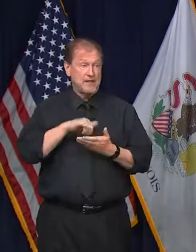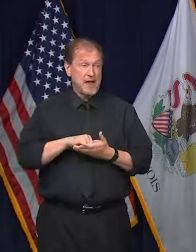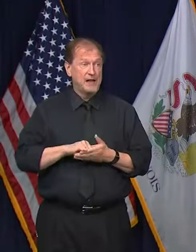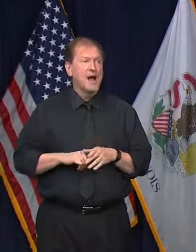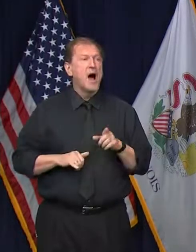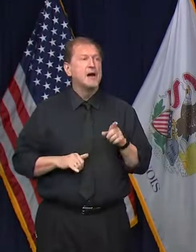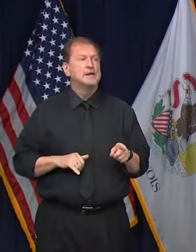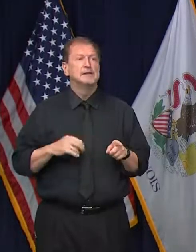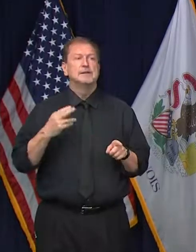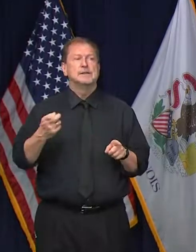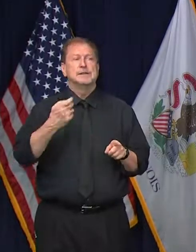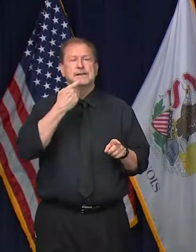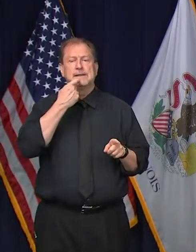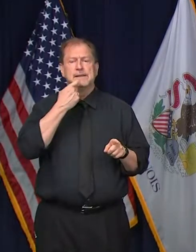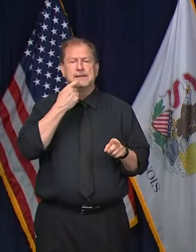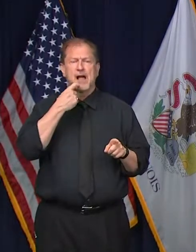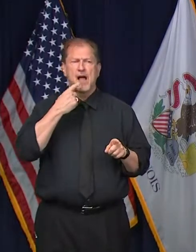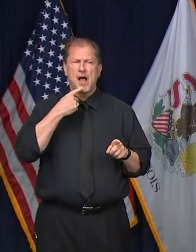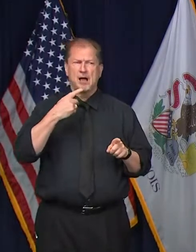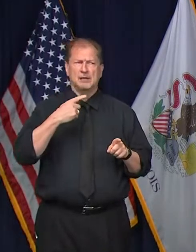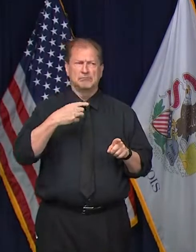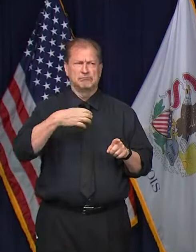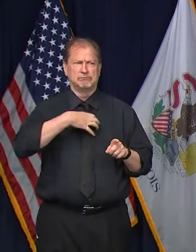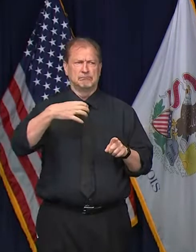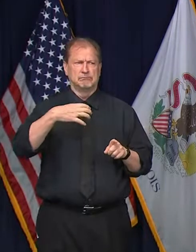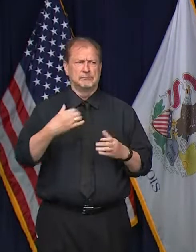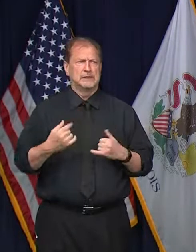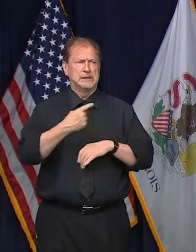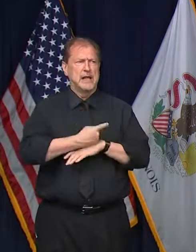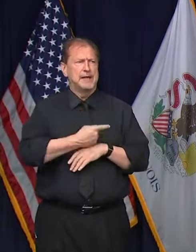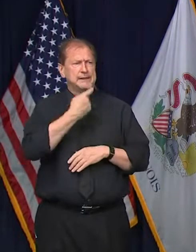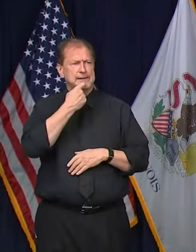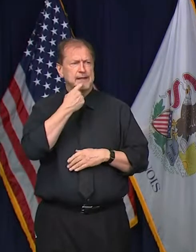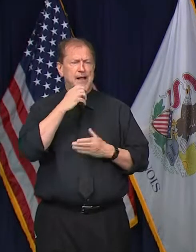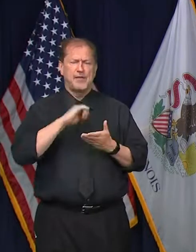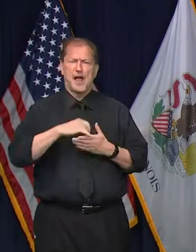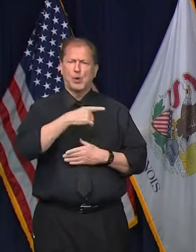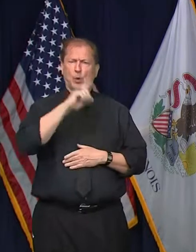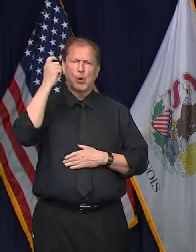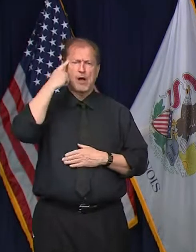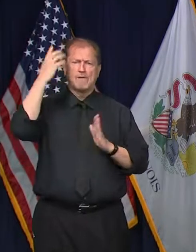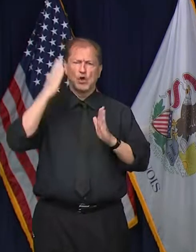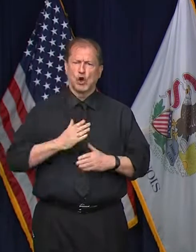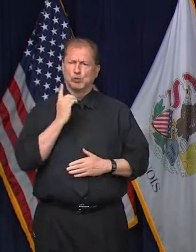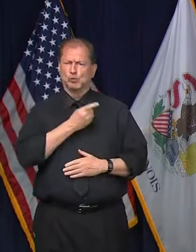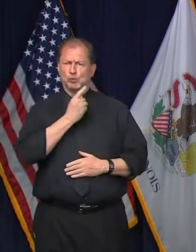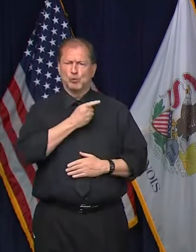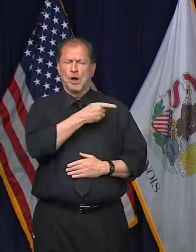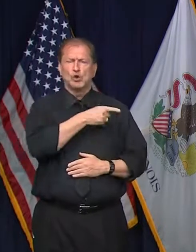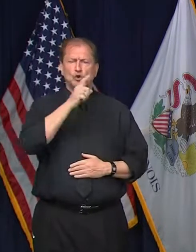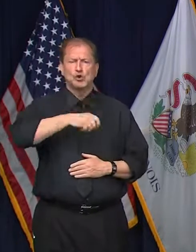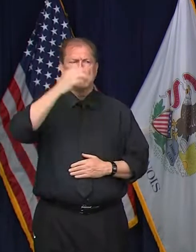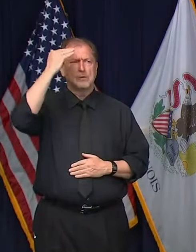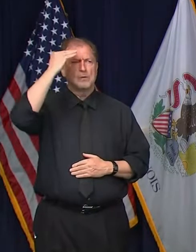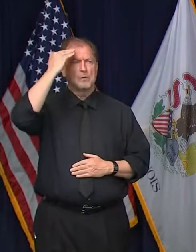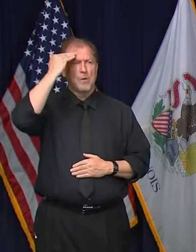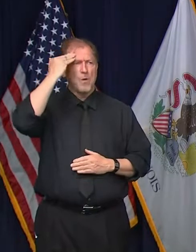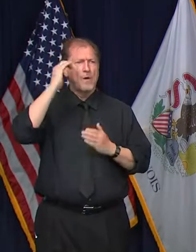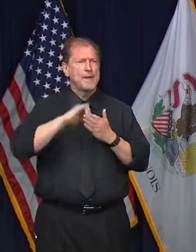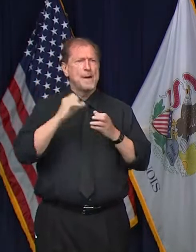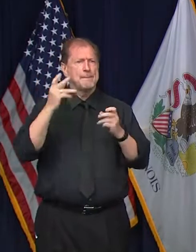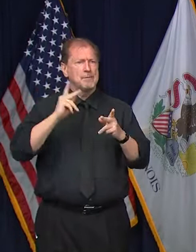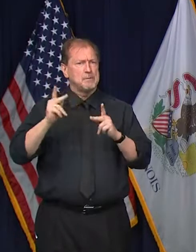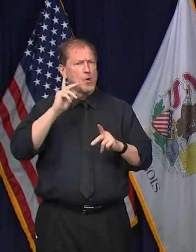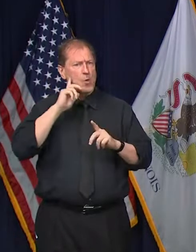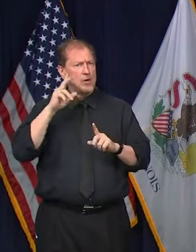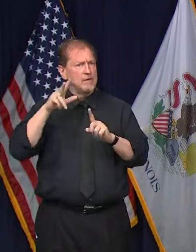he said today was, in effect, that you should have anticipated so many people were going to be filing for